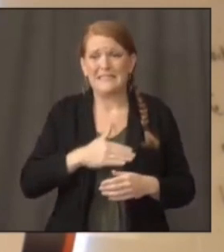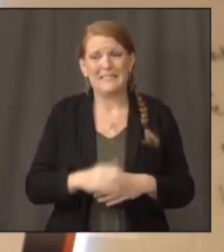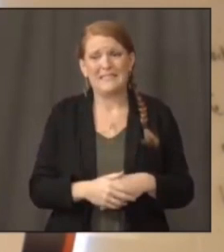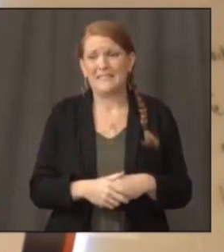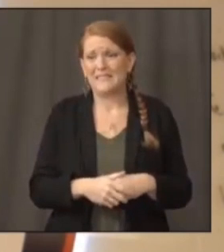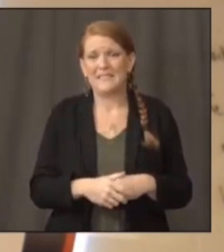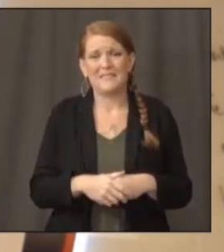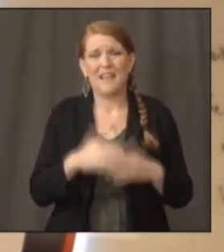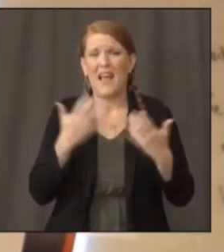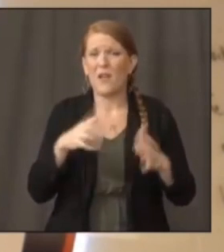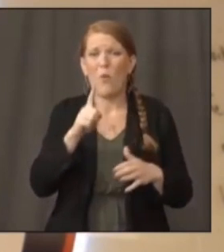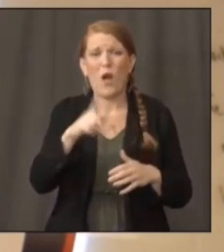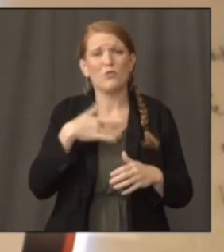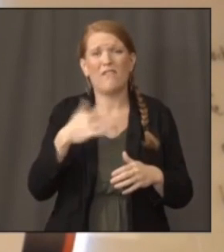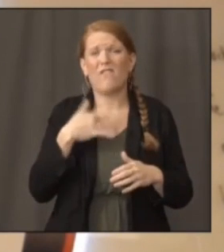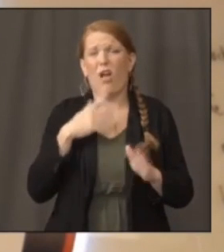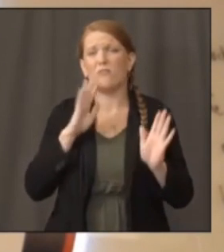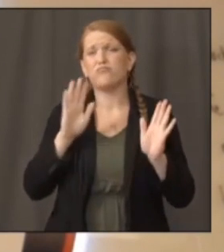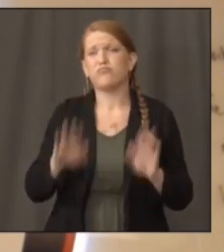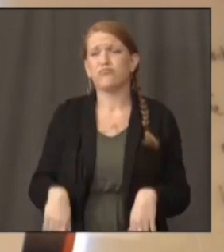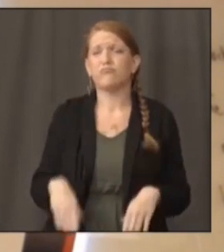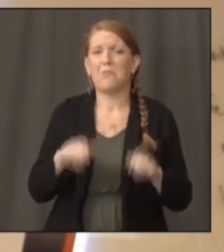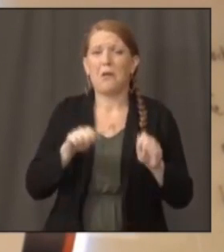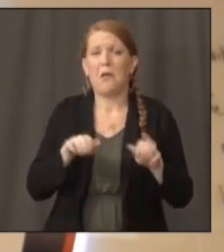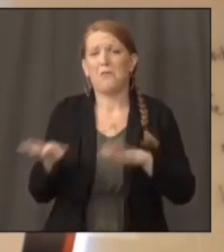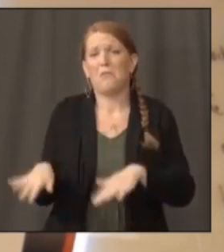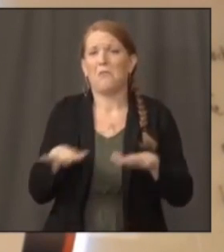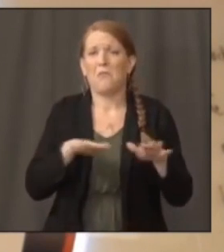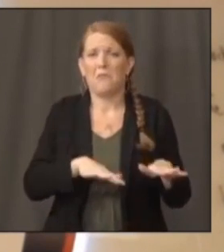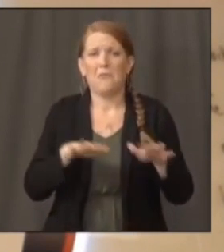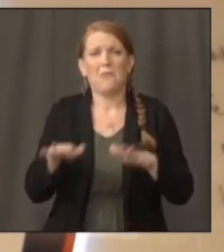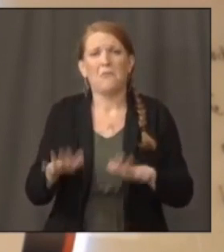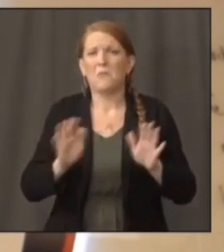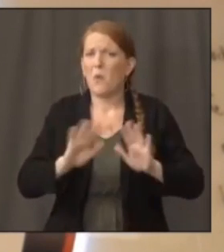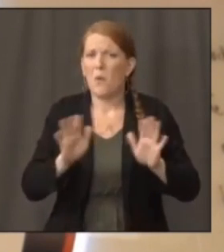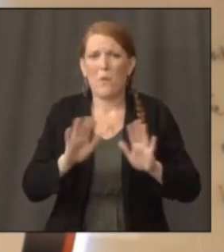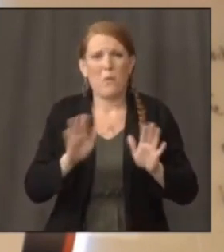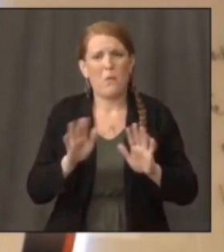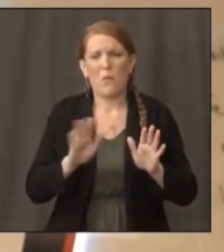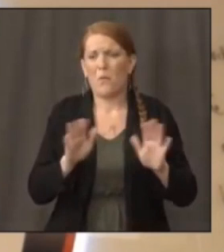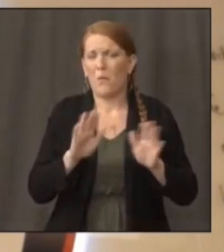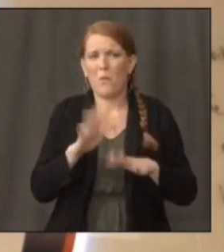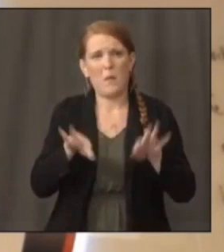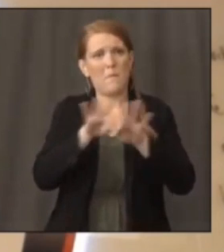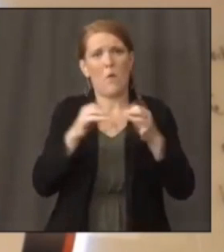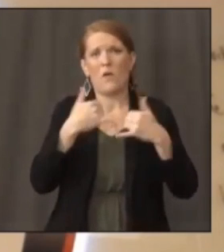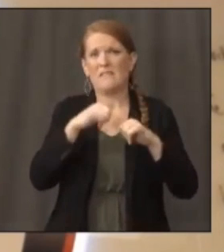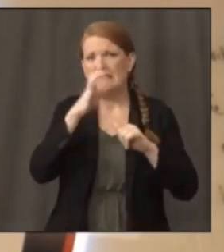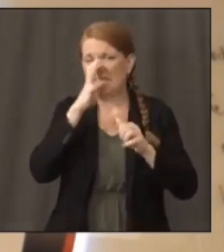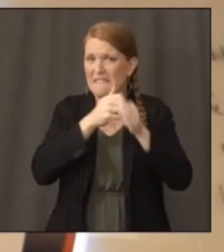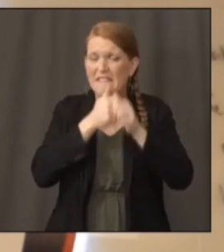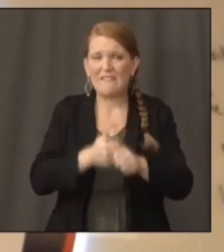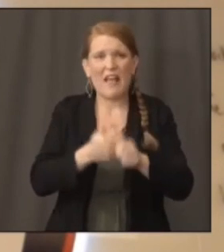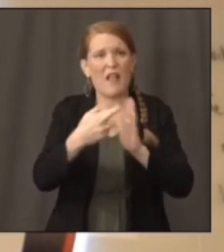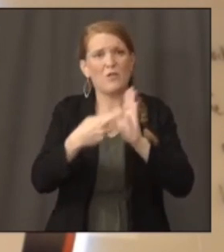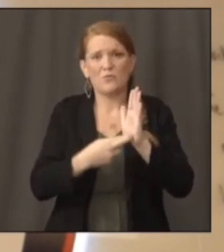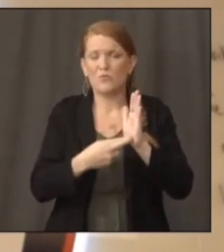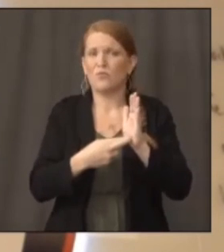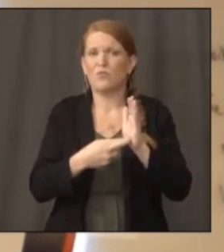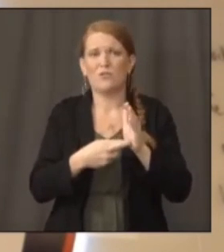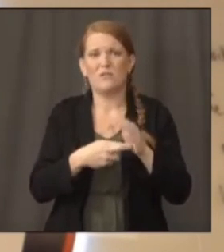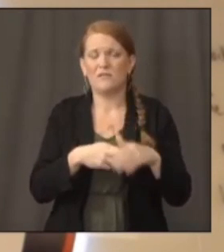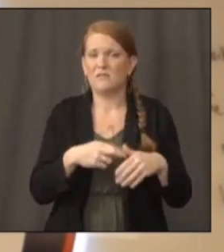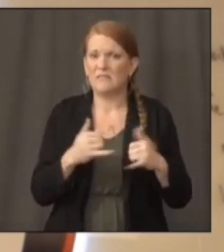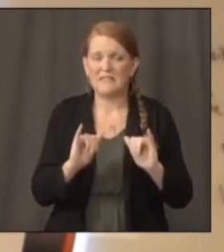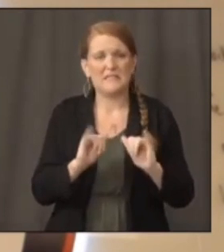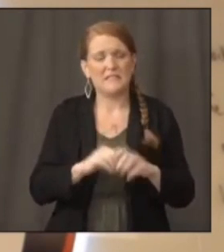Don't be complacent. Don't let up. Don't relax. Follow the guidelines. Be disciplined.